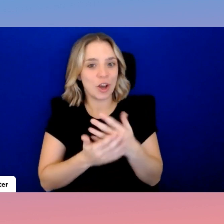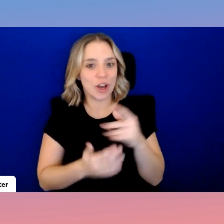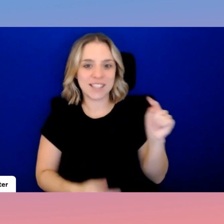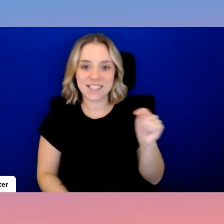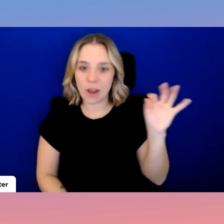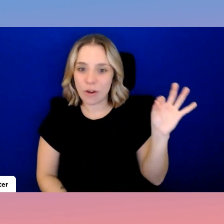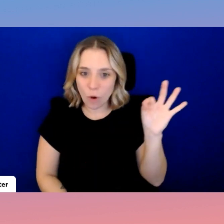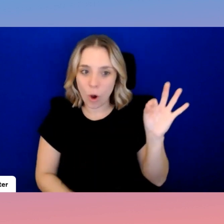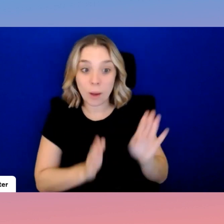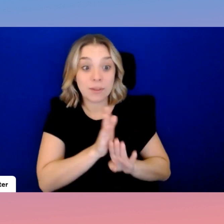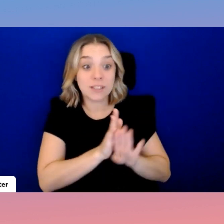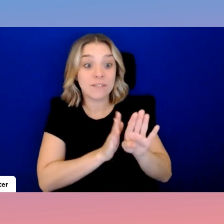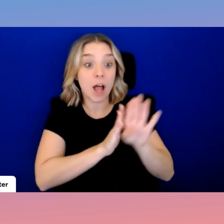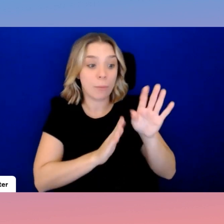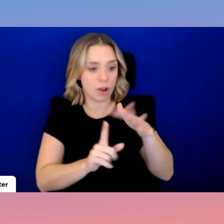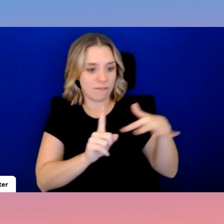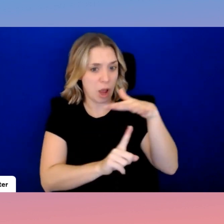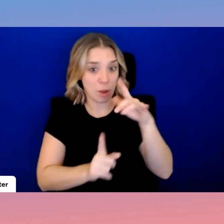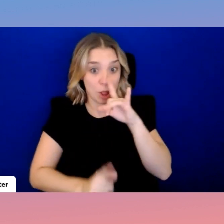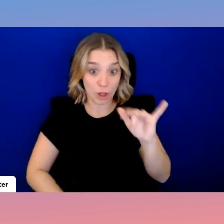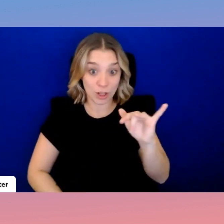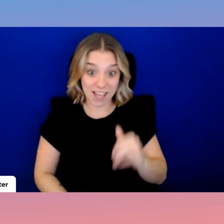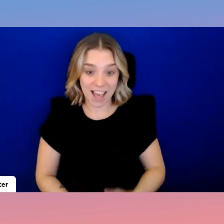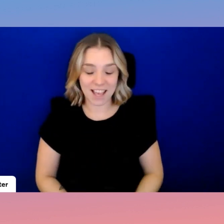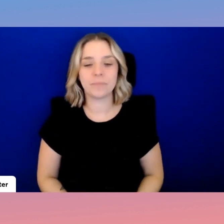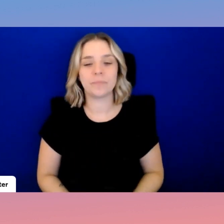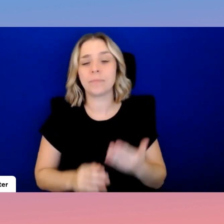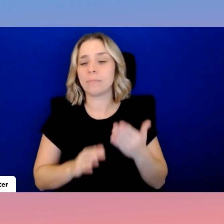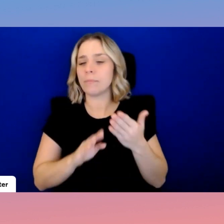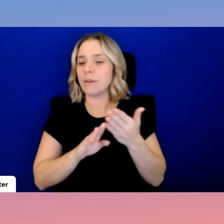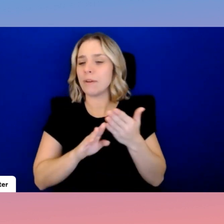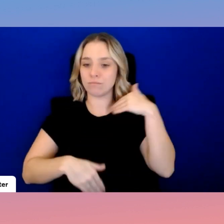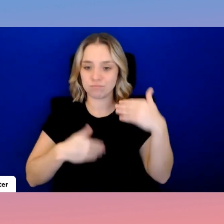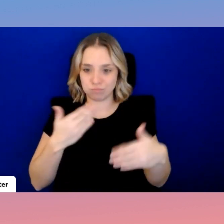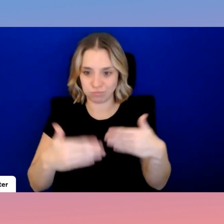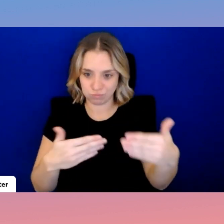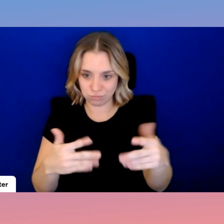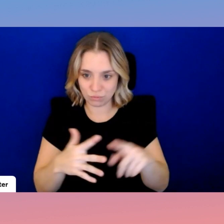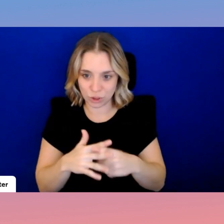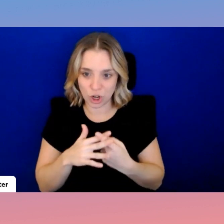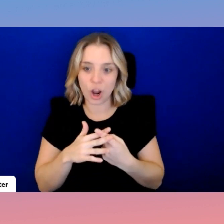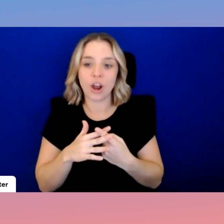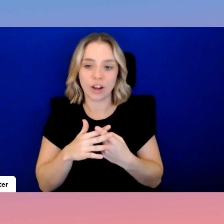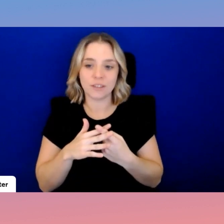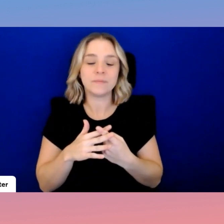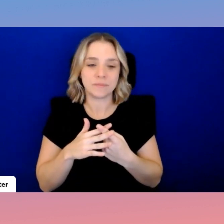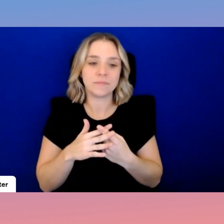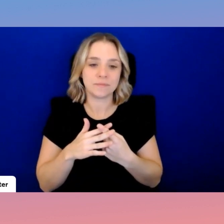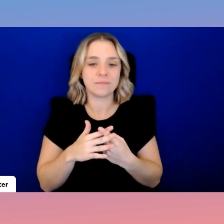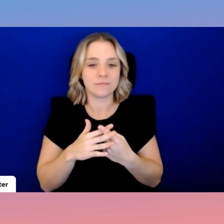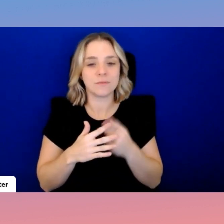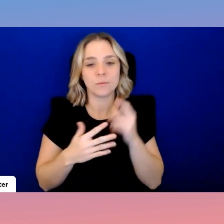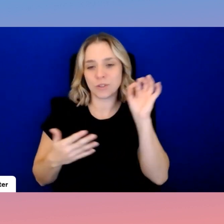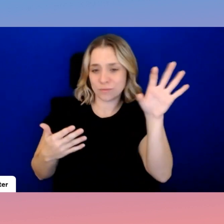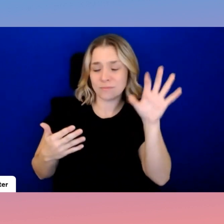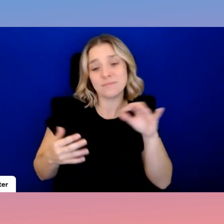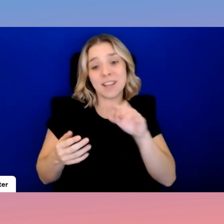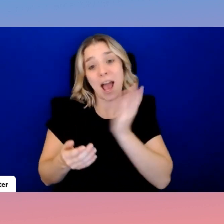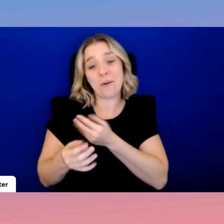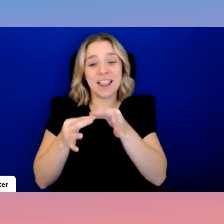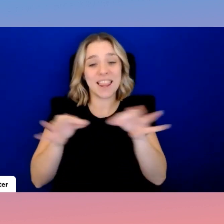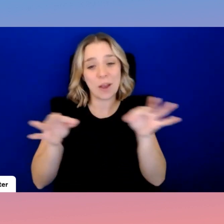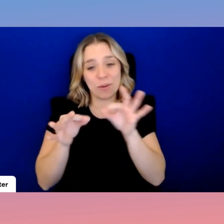developer environment looks like. But before I start off, I just want to give a quick shout out to our language